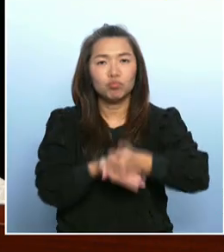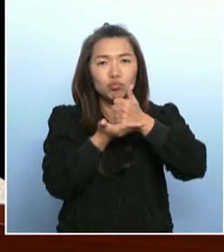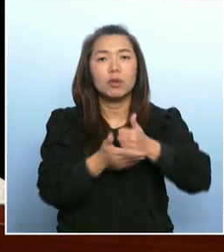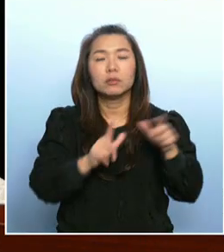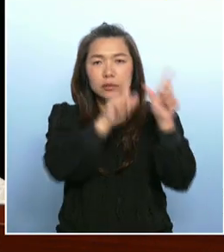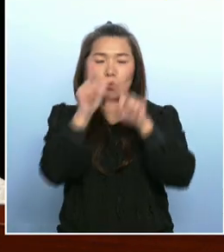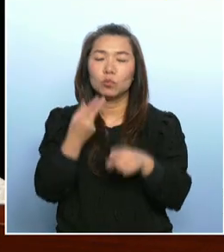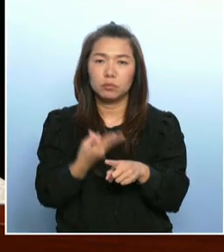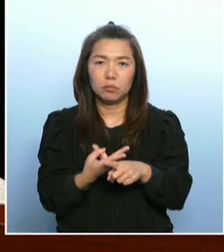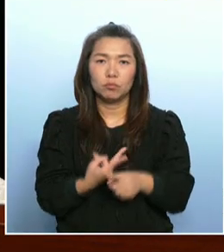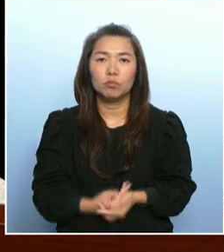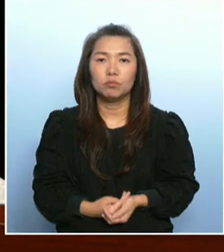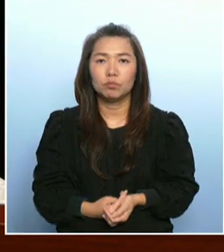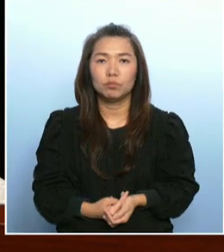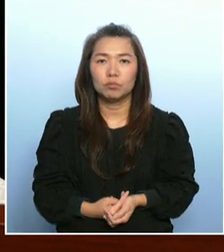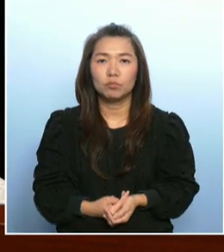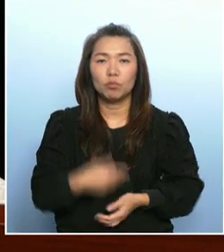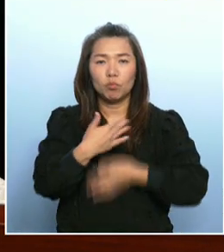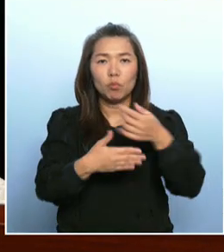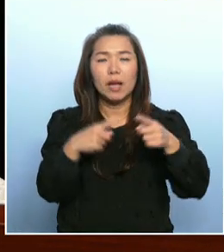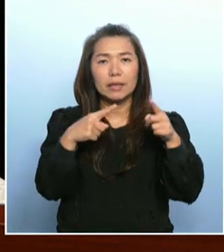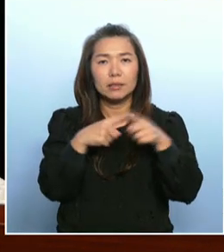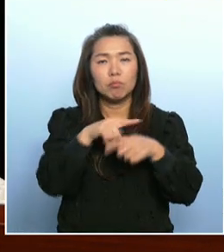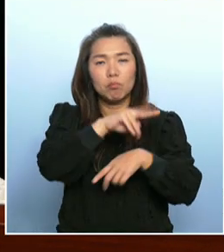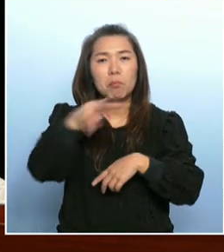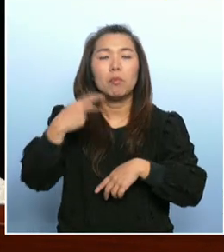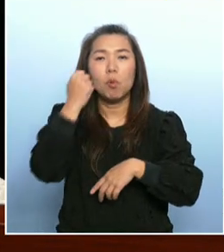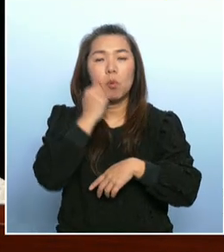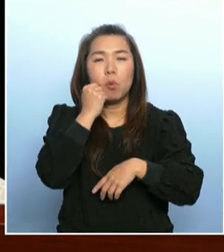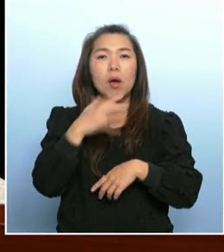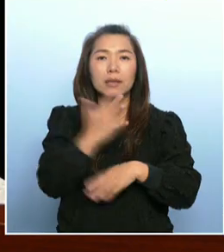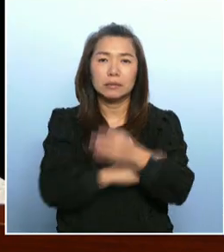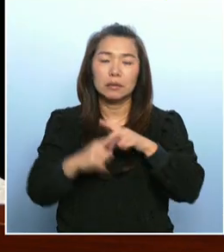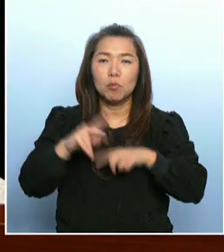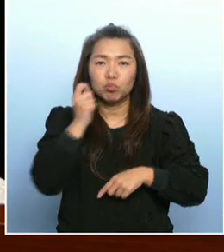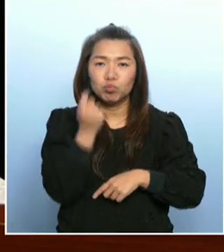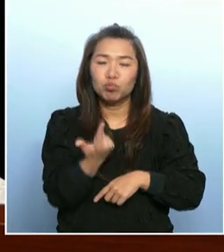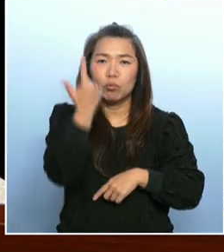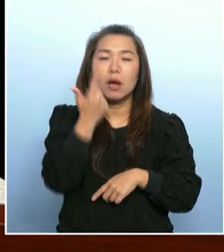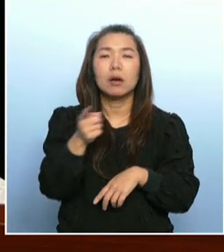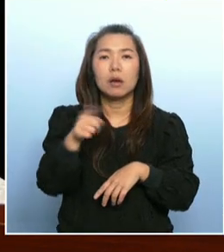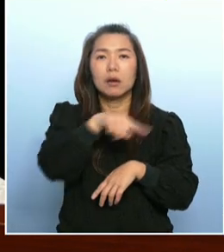I think that the residential care homes should respect them. With the